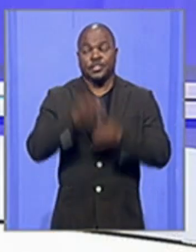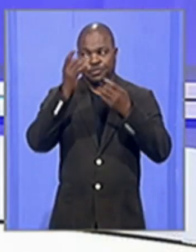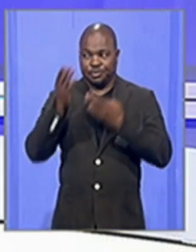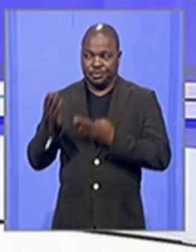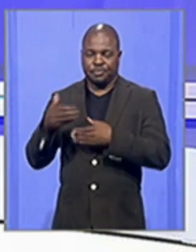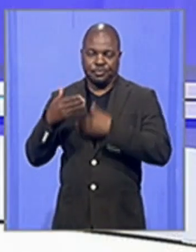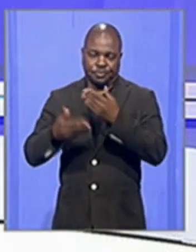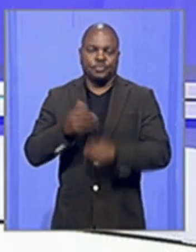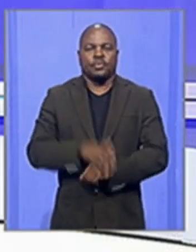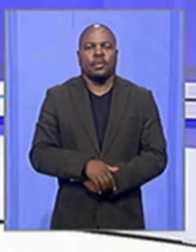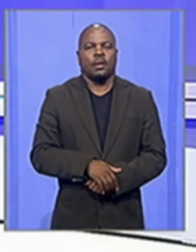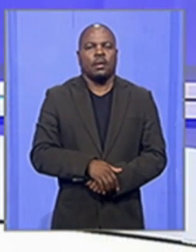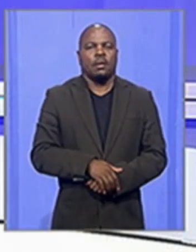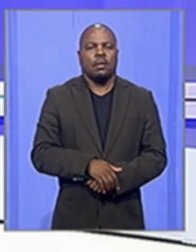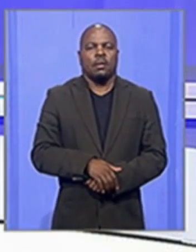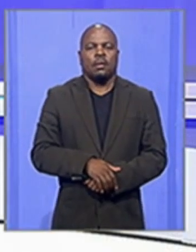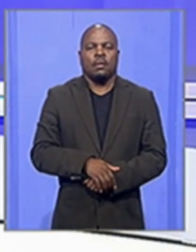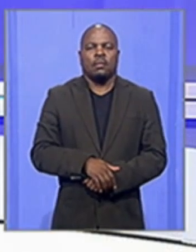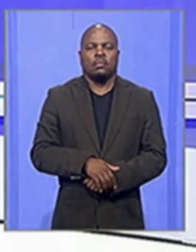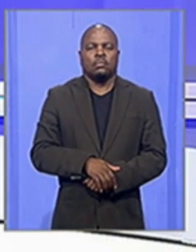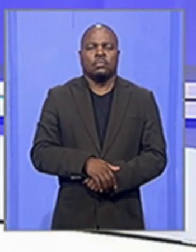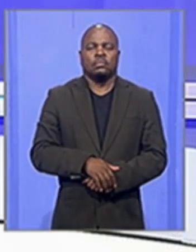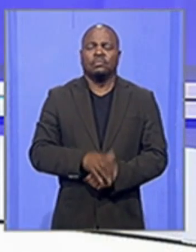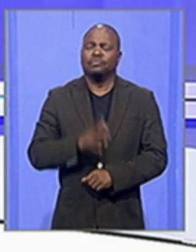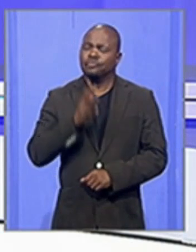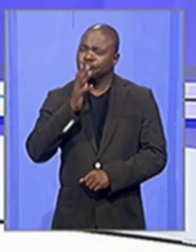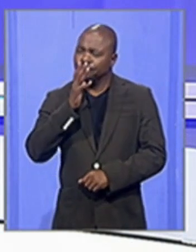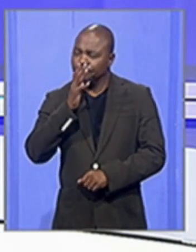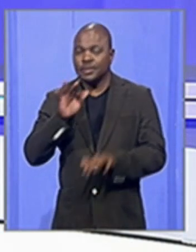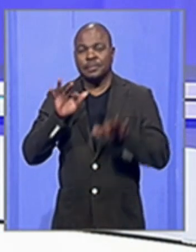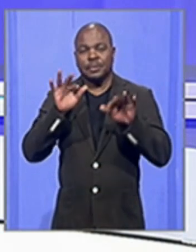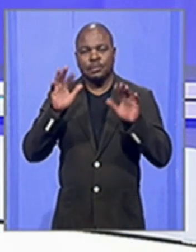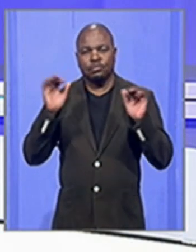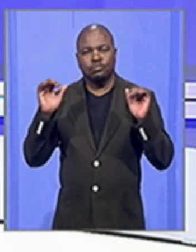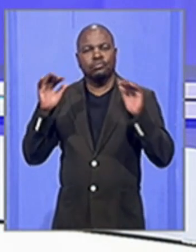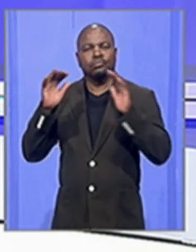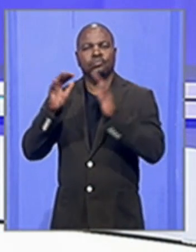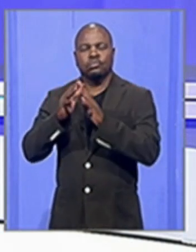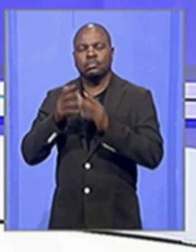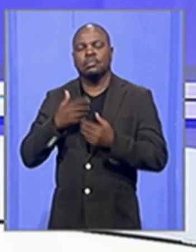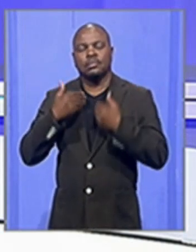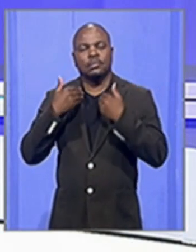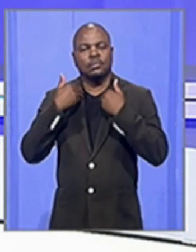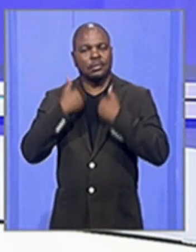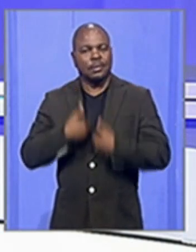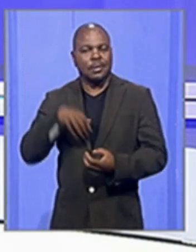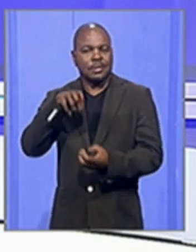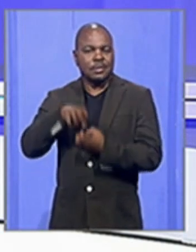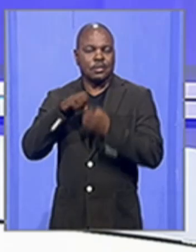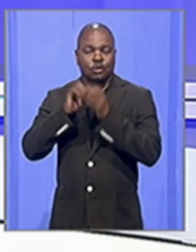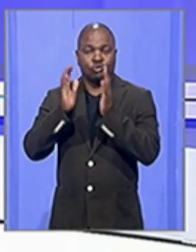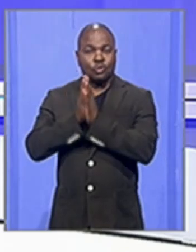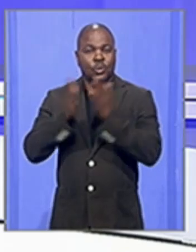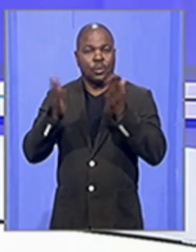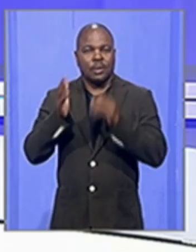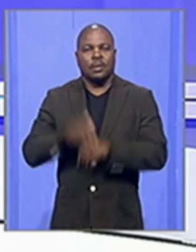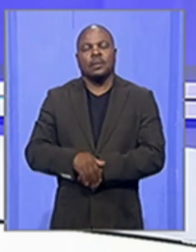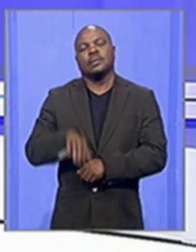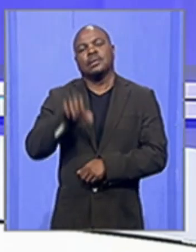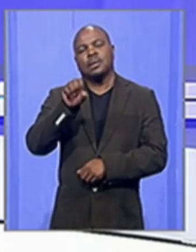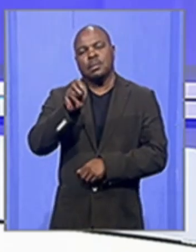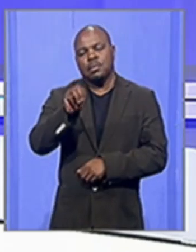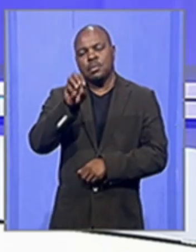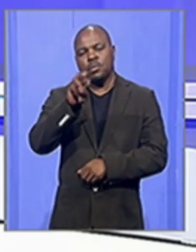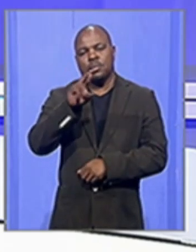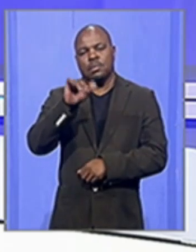diale. Batho ba le dikete di balwa ba tsene tirelo modimo ya Sontaga wa Paseka kwa Moria wa Sentengena Zion